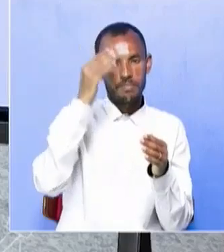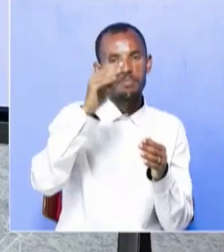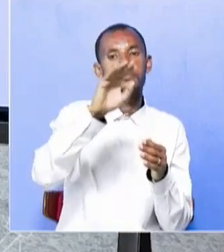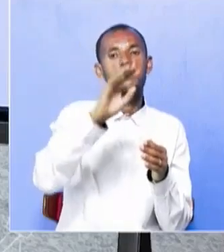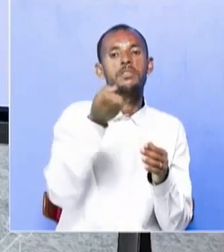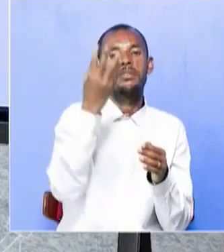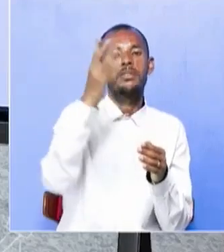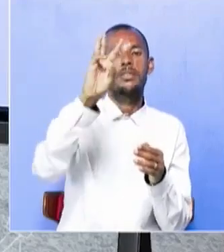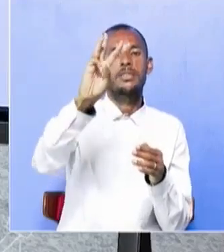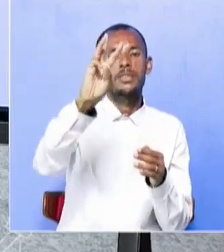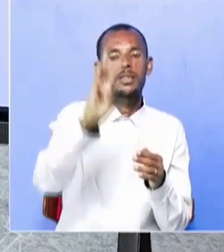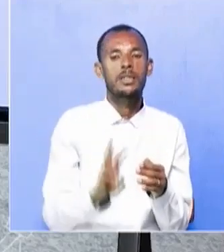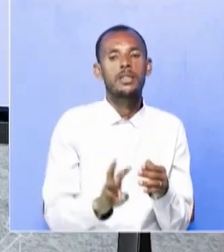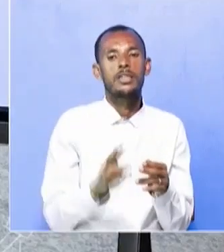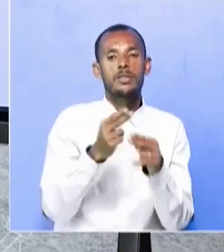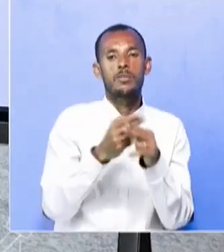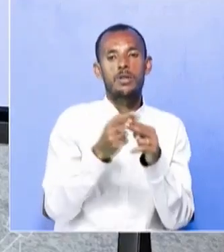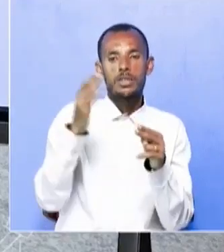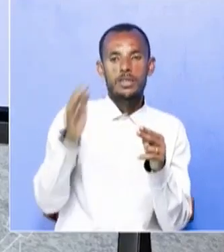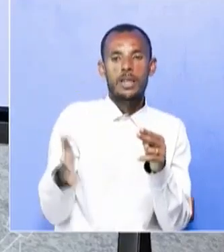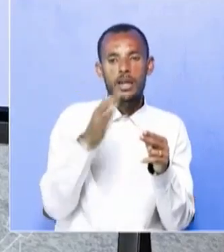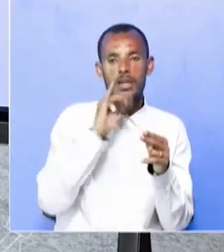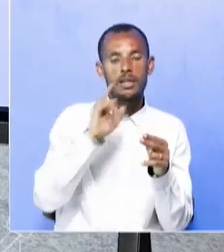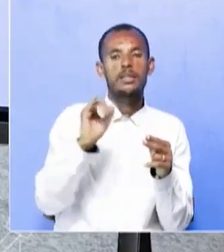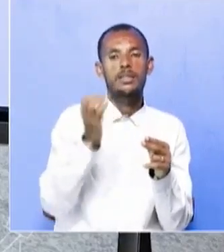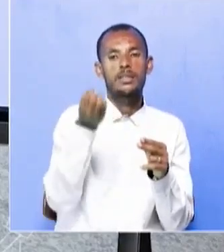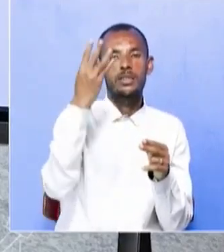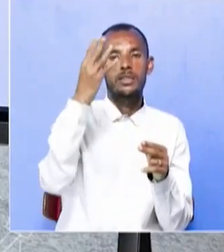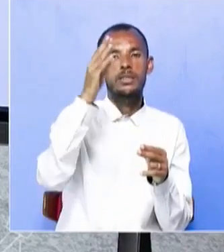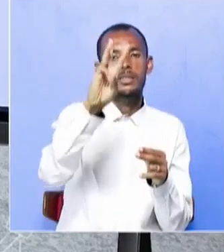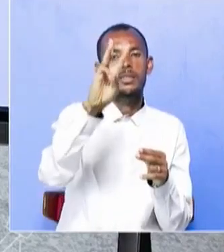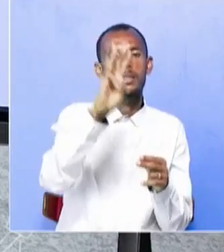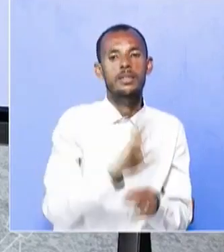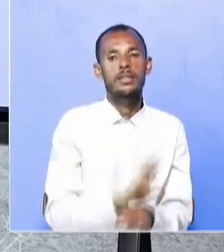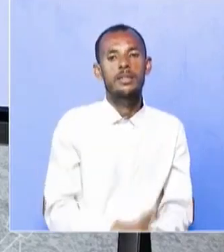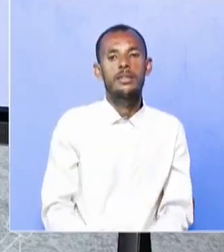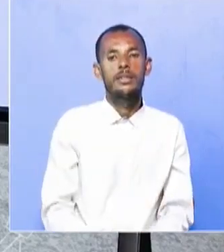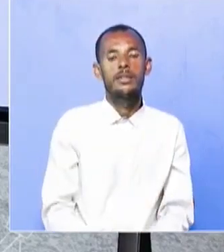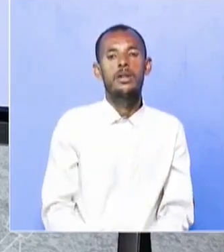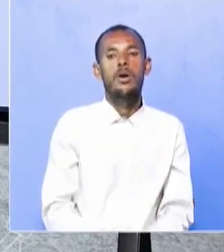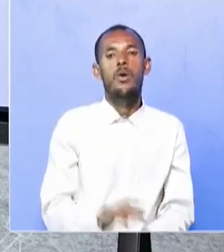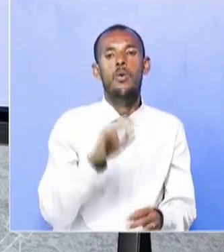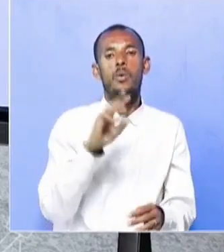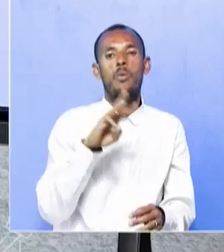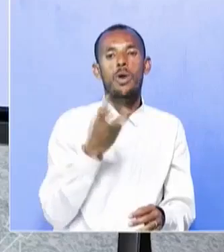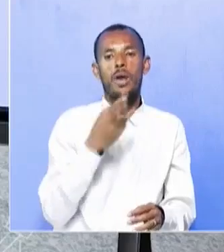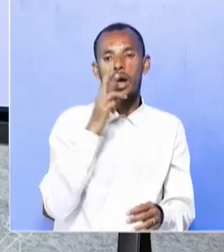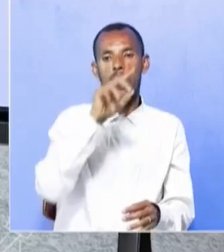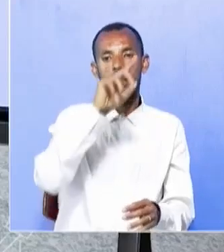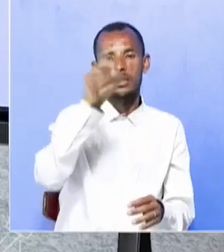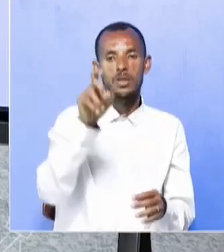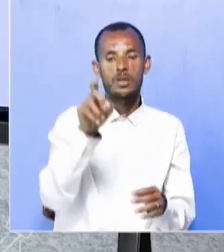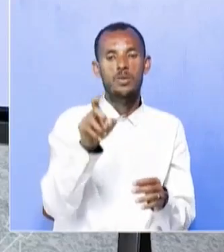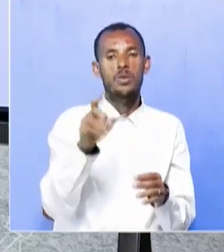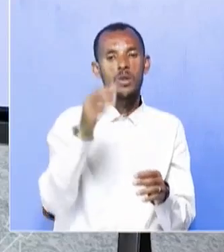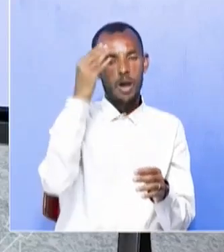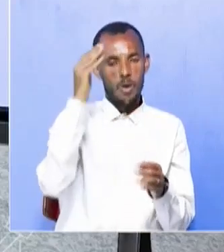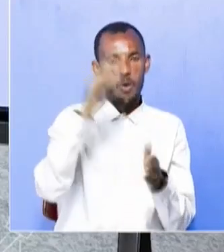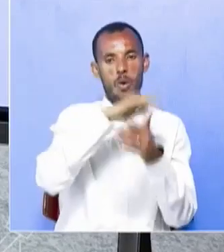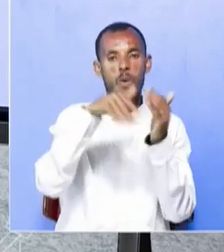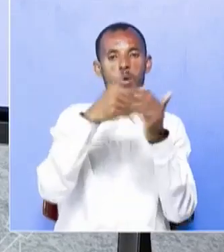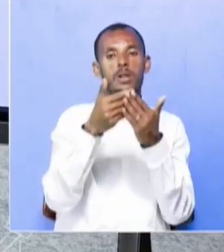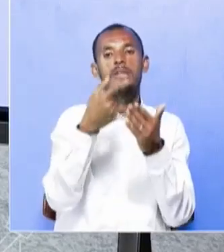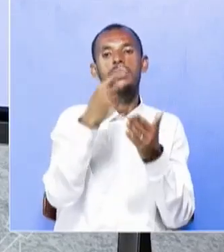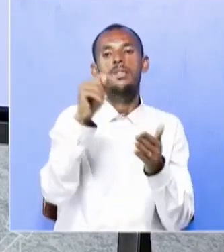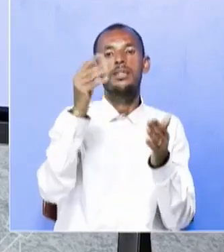smallest side of a certain unknown quadrilateral is 6. So we are asked to determine all the sides,